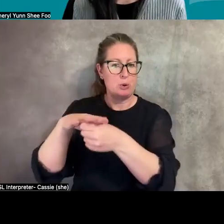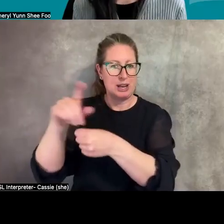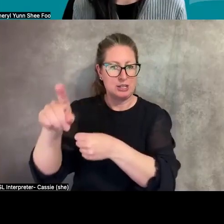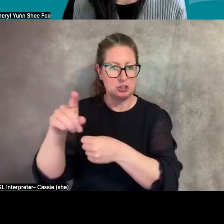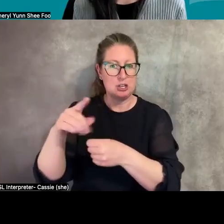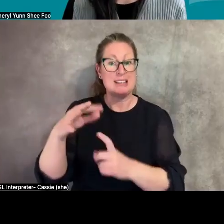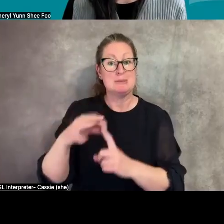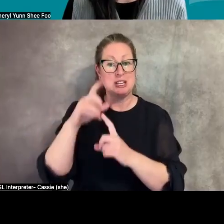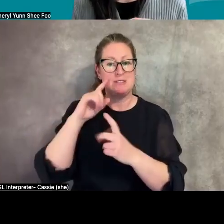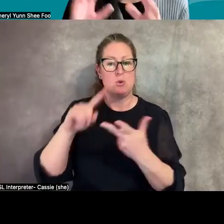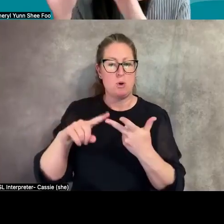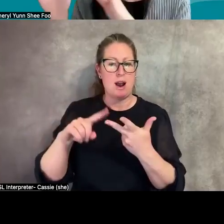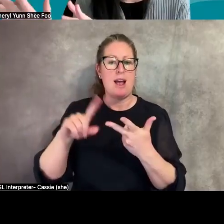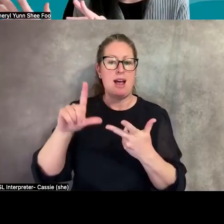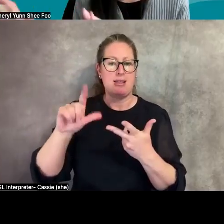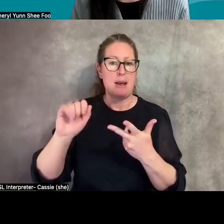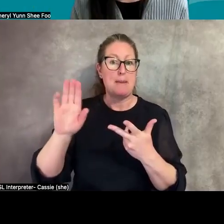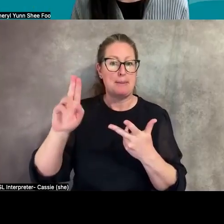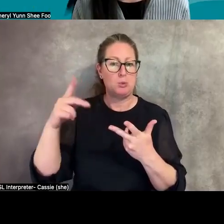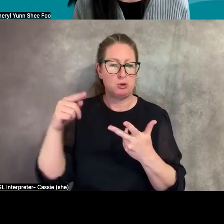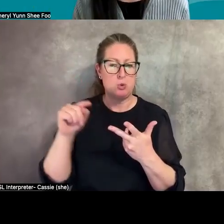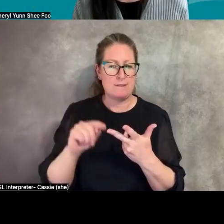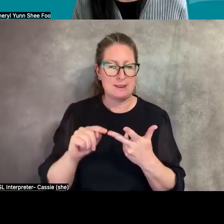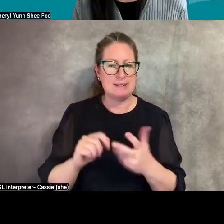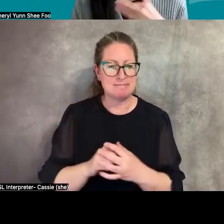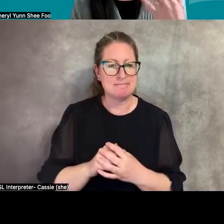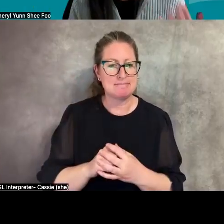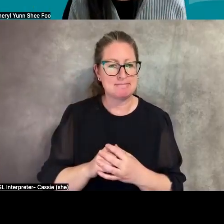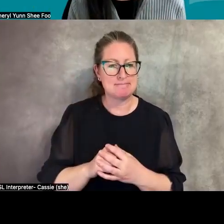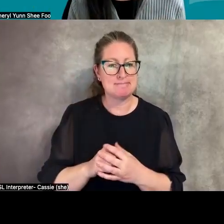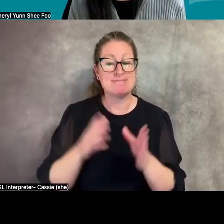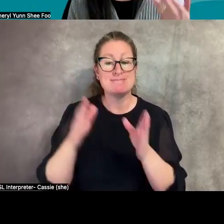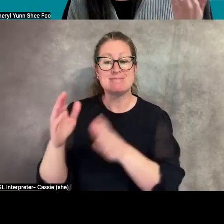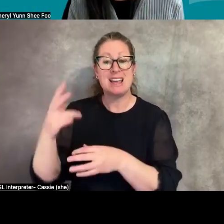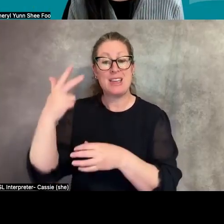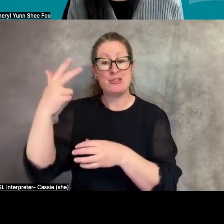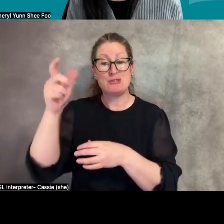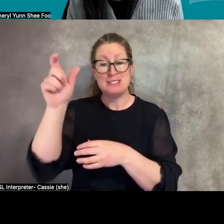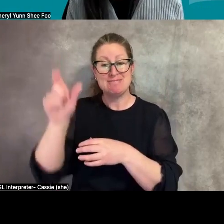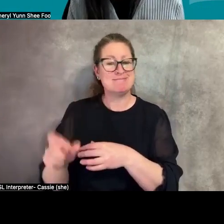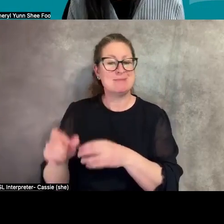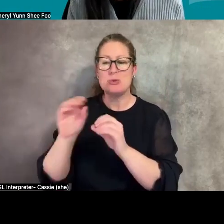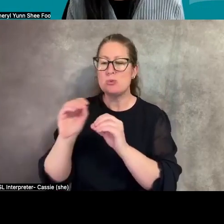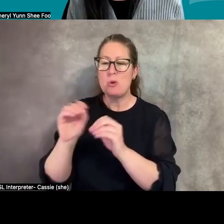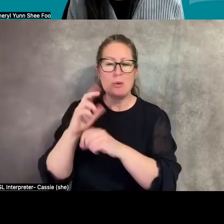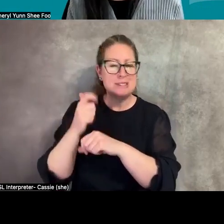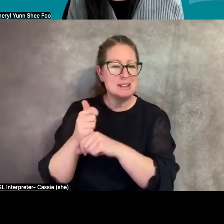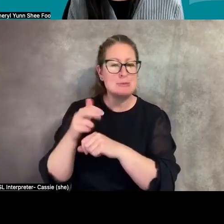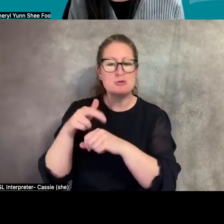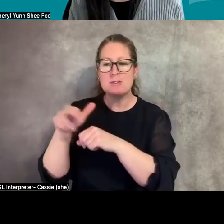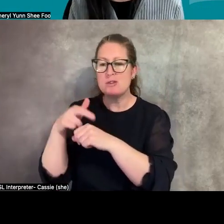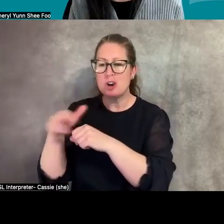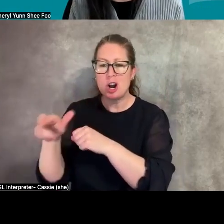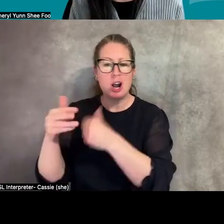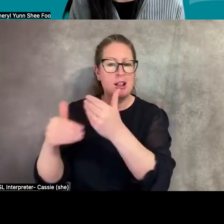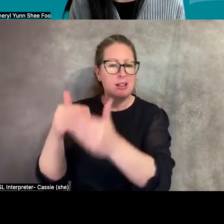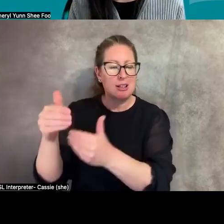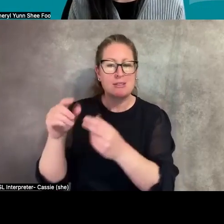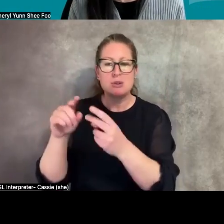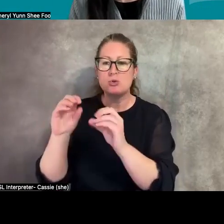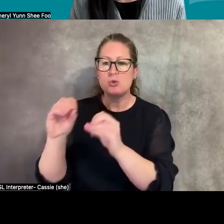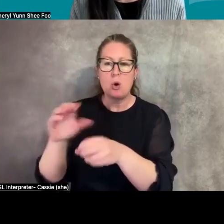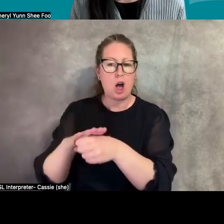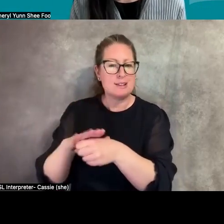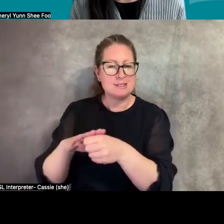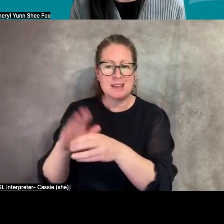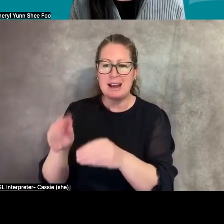long-acting buprenorphine. And then 3 sites have no established referral pathways or on-site administration at